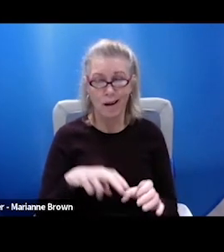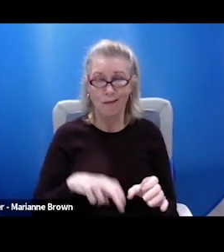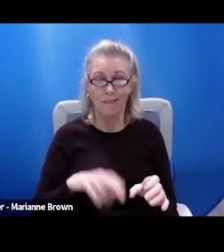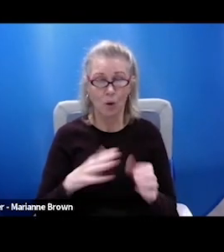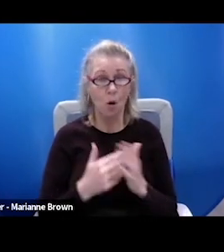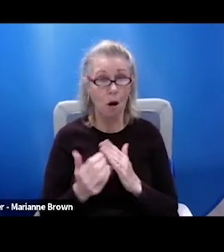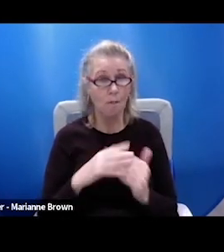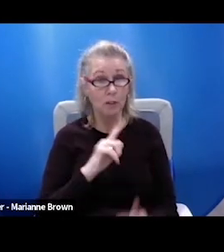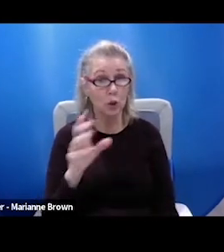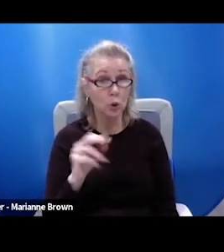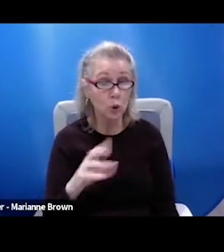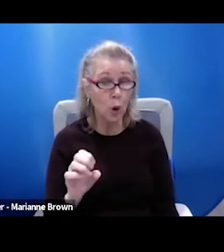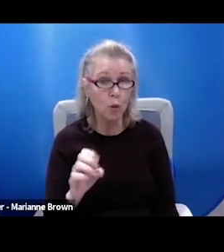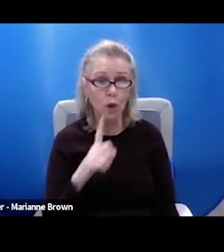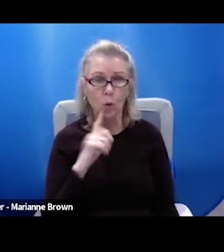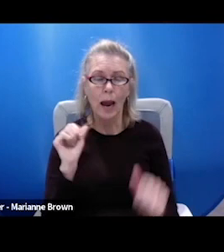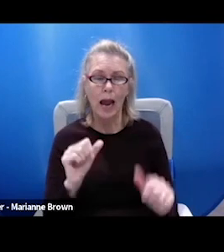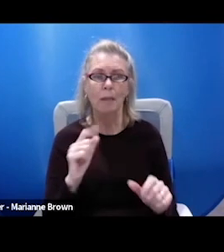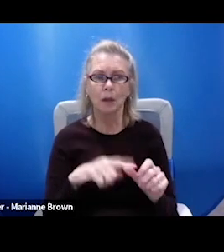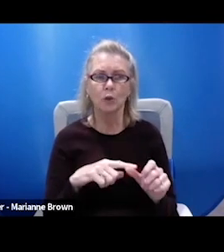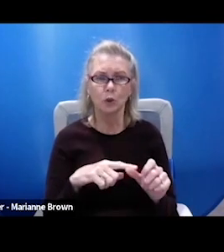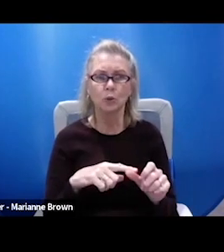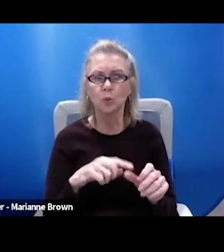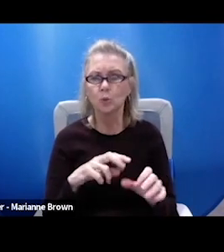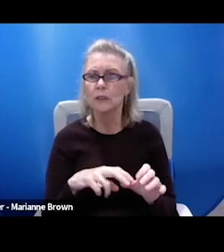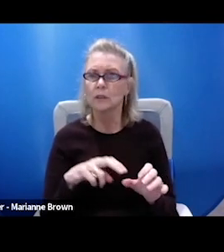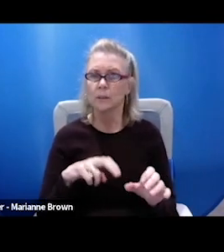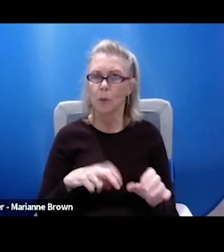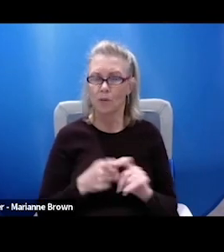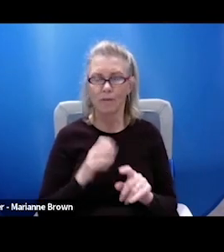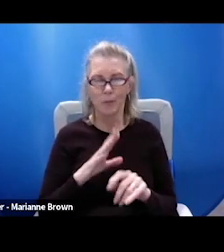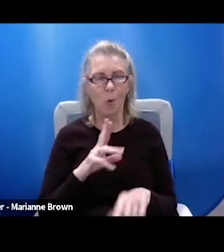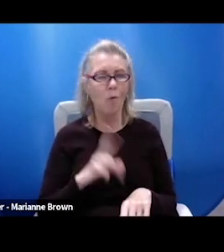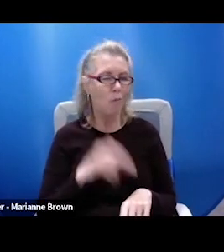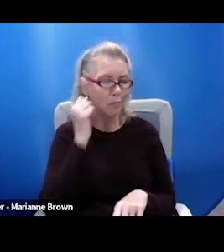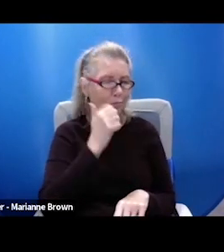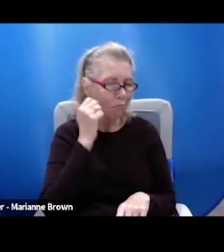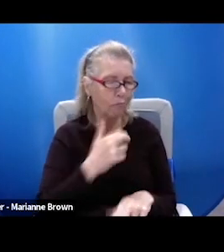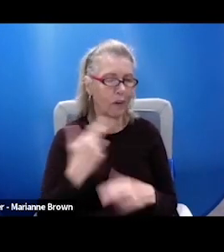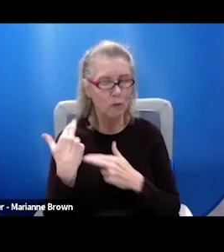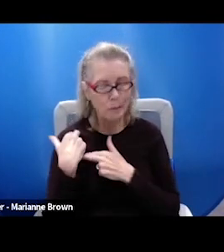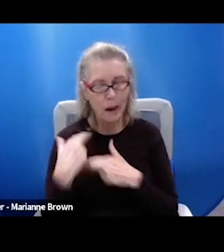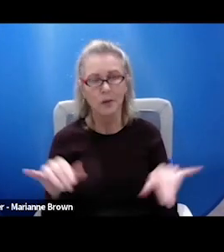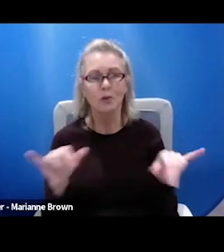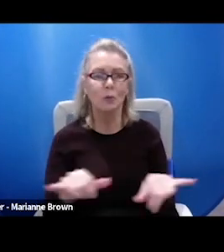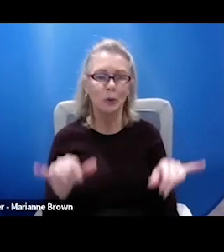zone. You are able to step away from your normal responsibilities, your day-to-day routine